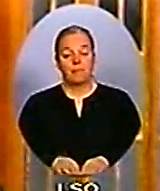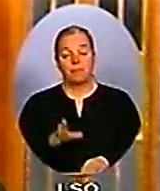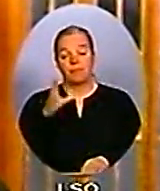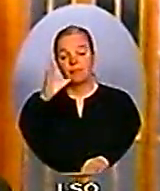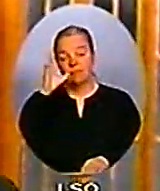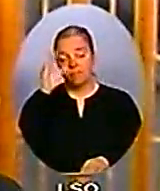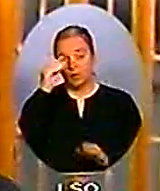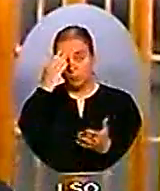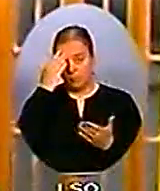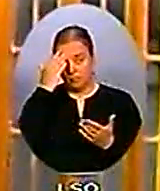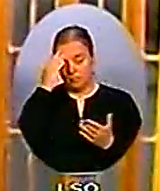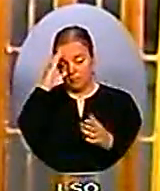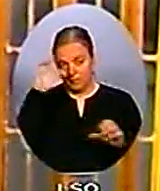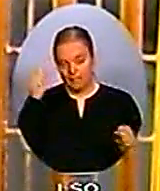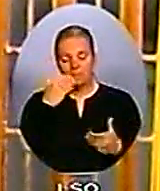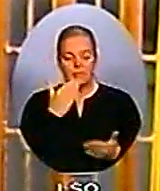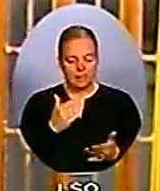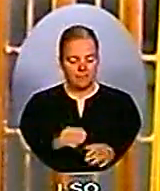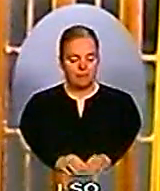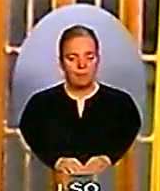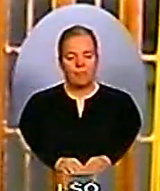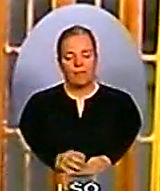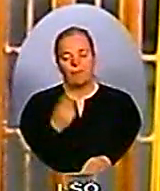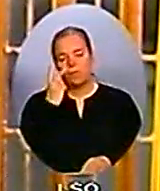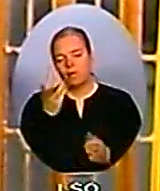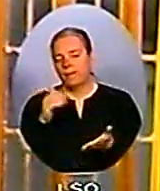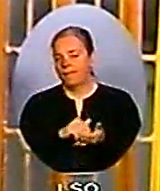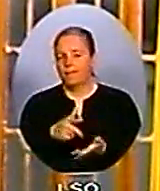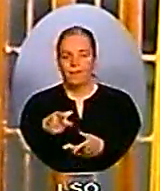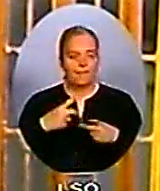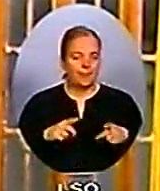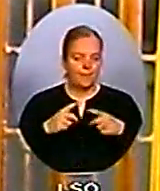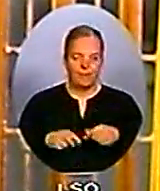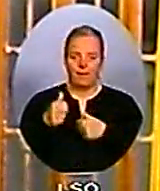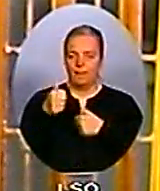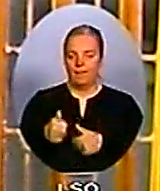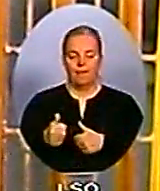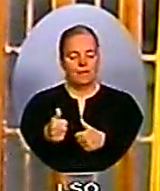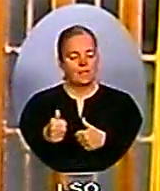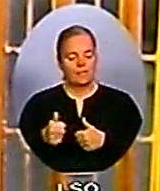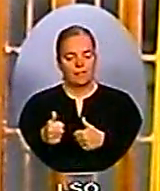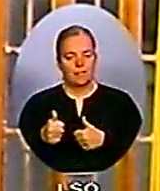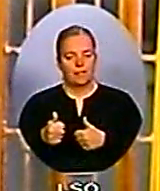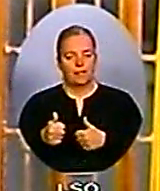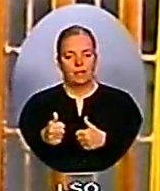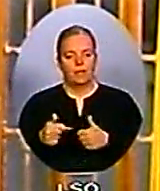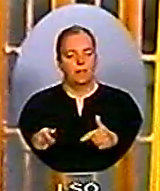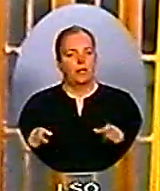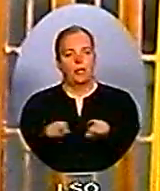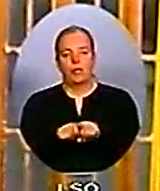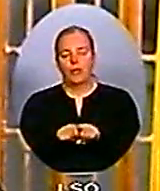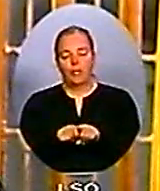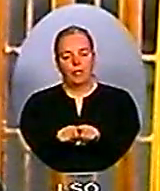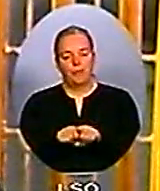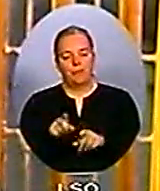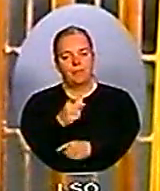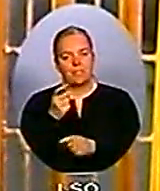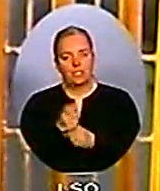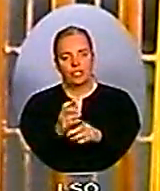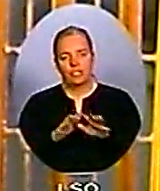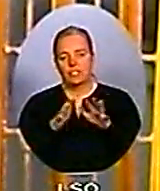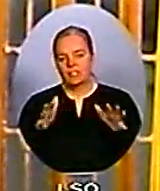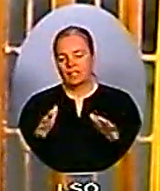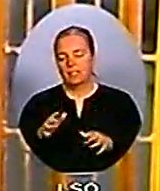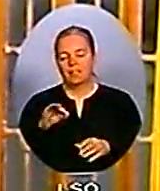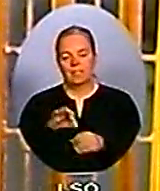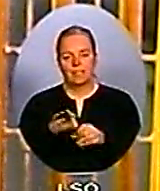Speaker. Once again, we see the member opposite doing exactly what the Chief Electoral Officer told him not to do, which is jump to crazy conclusions,